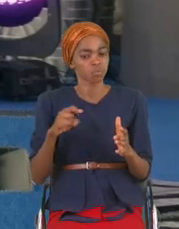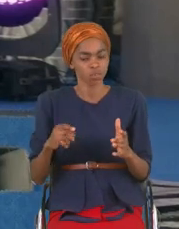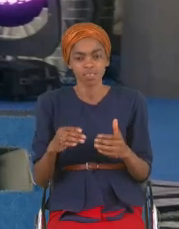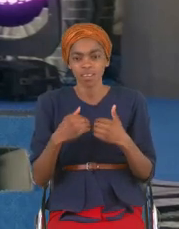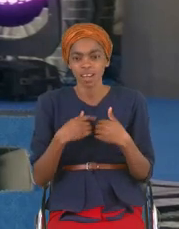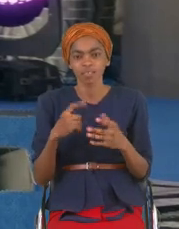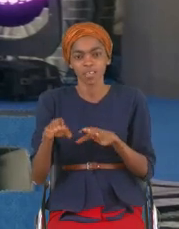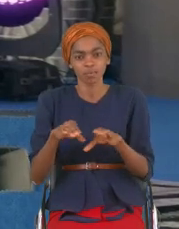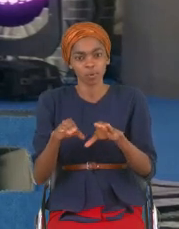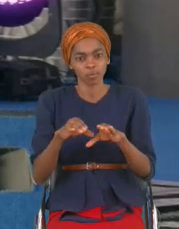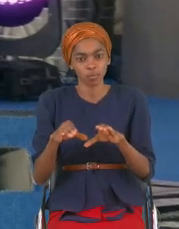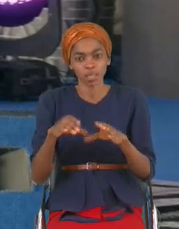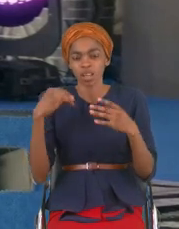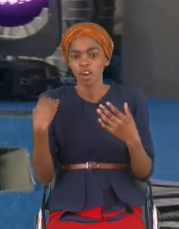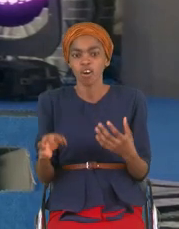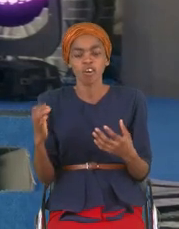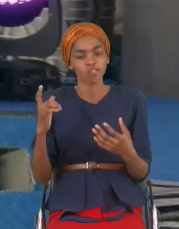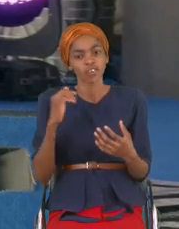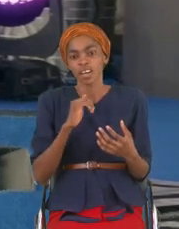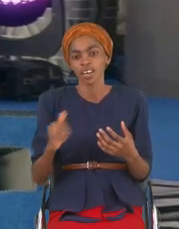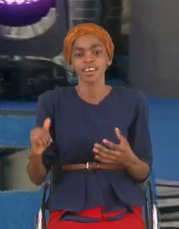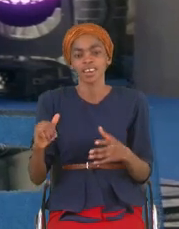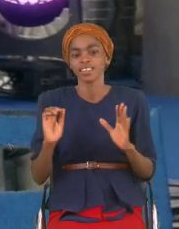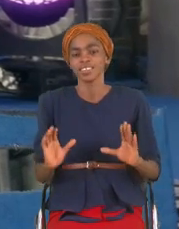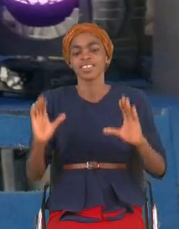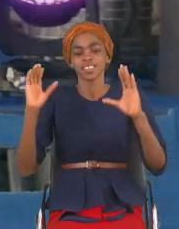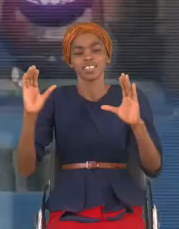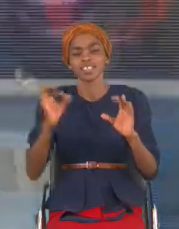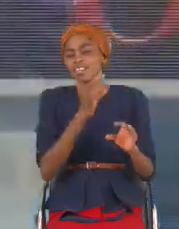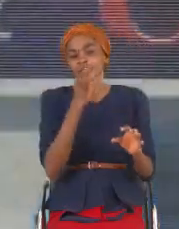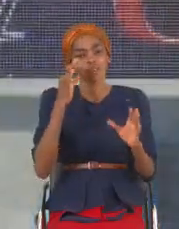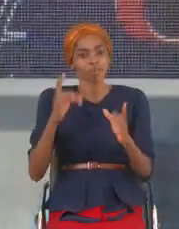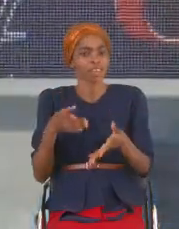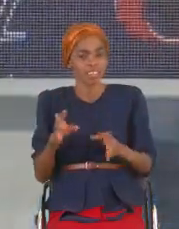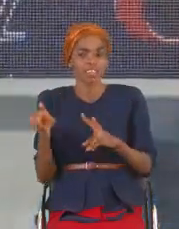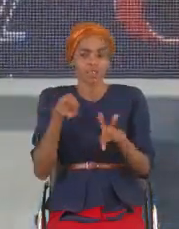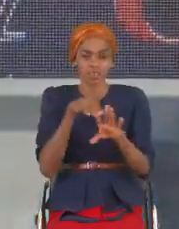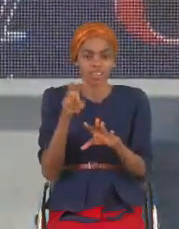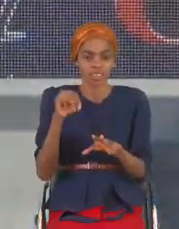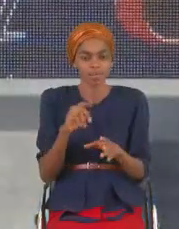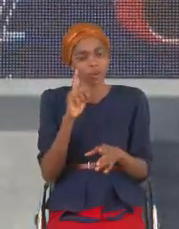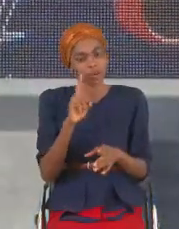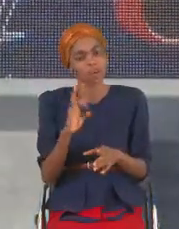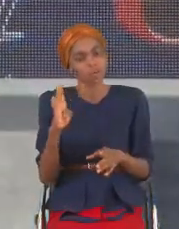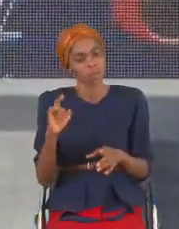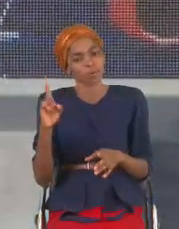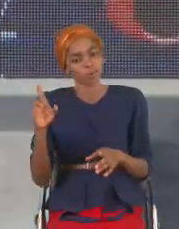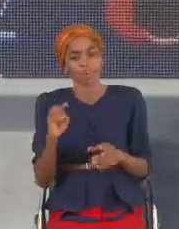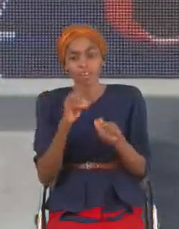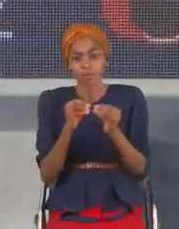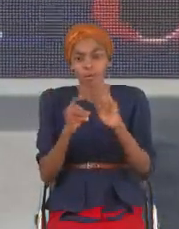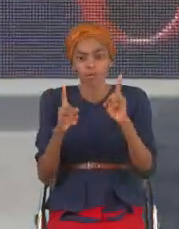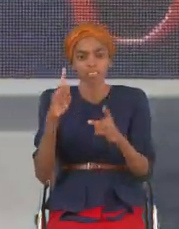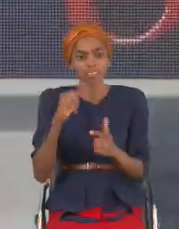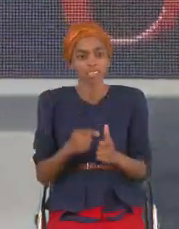of dedicated farmers. Let's look at them quickly, one by one. Number one, the pursuit